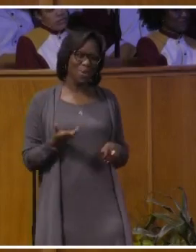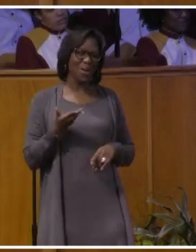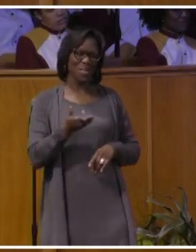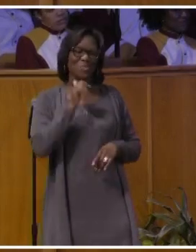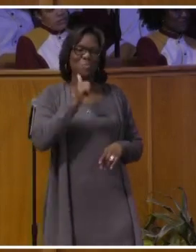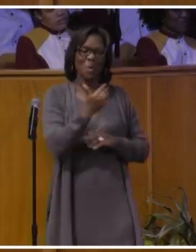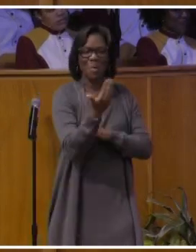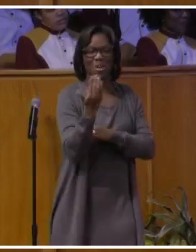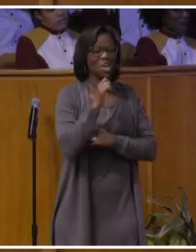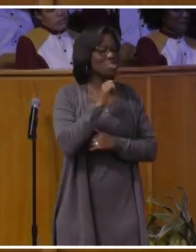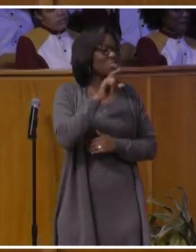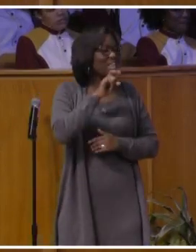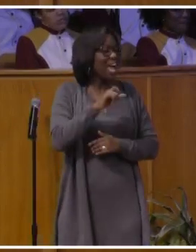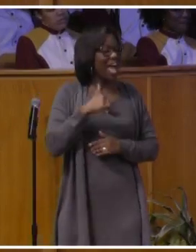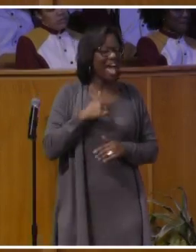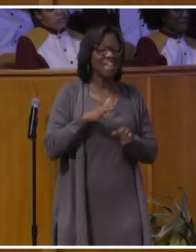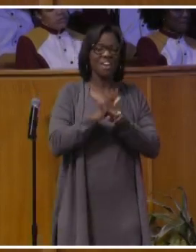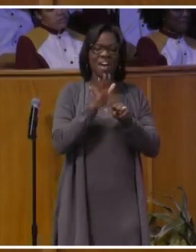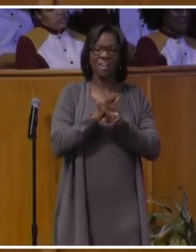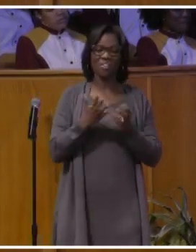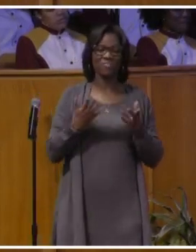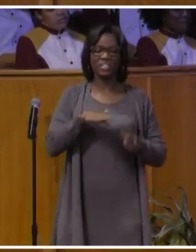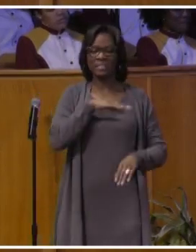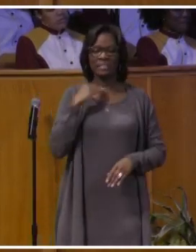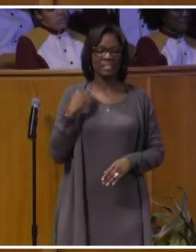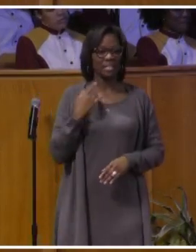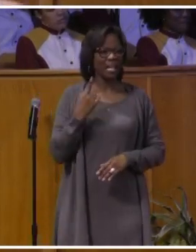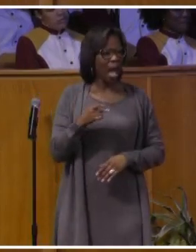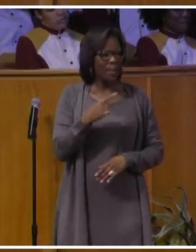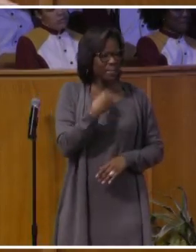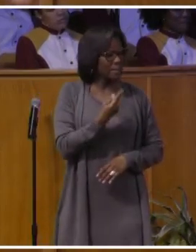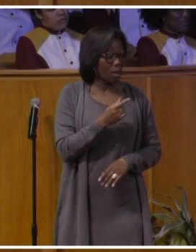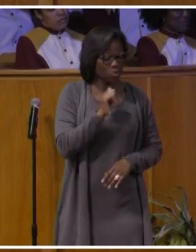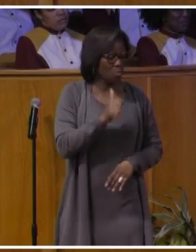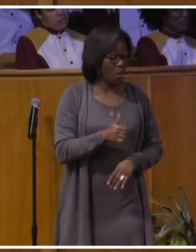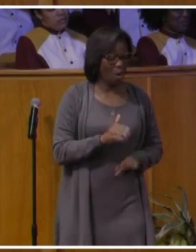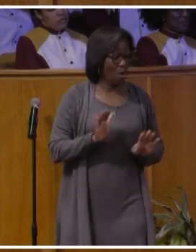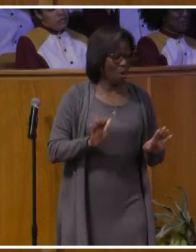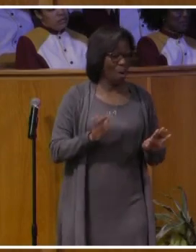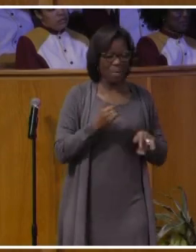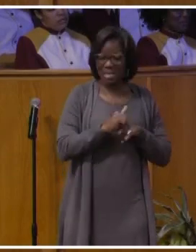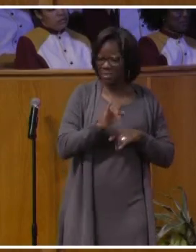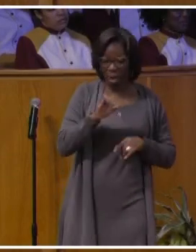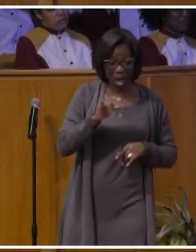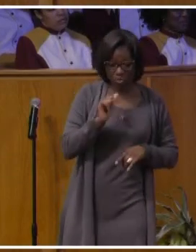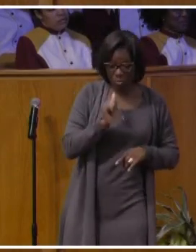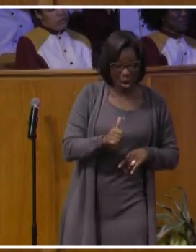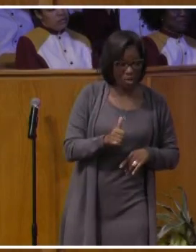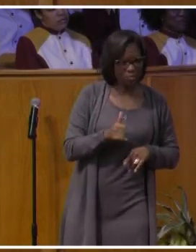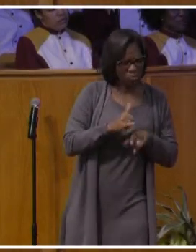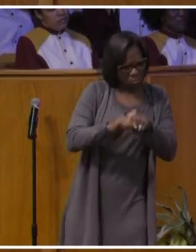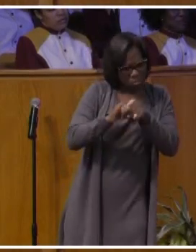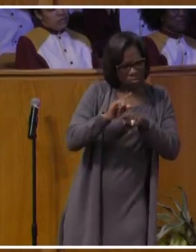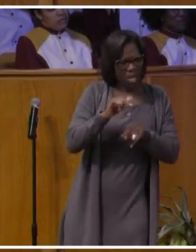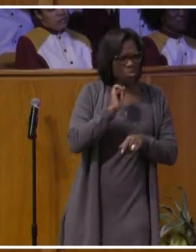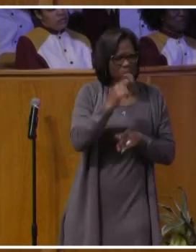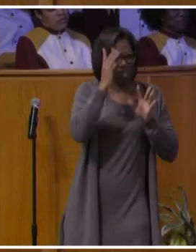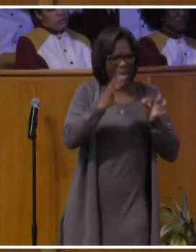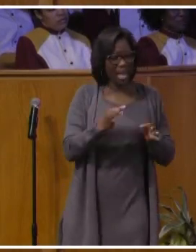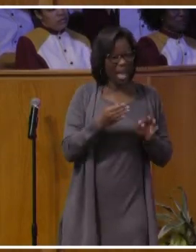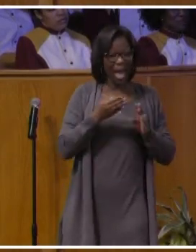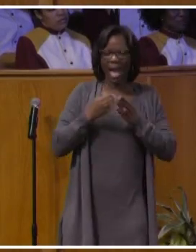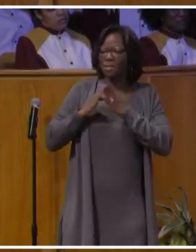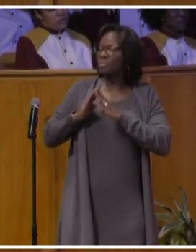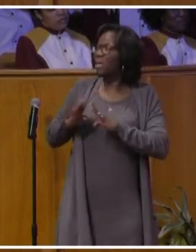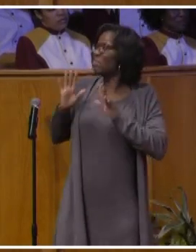there. You done had about enough. You're going to get somebody told. You're going to cuss somebody out. And watch this. And you even made peace